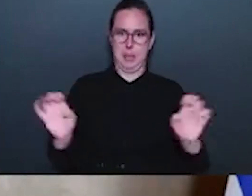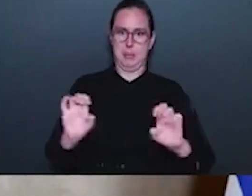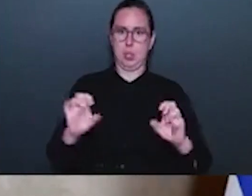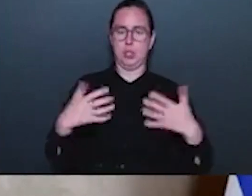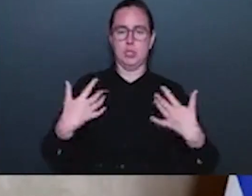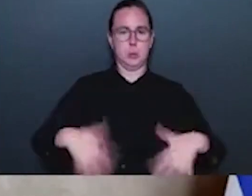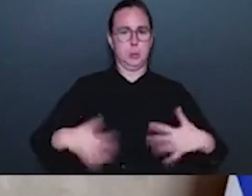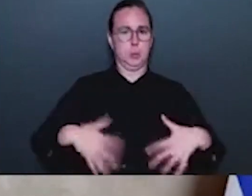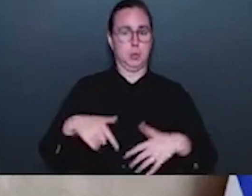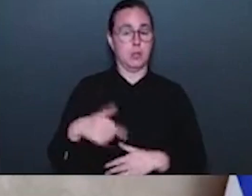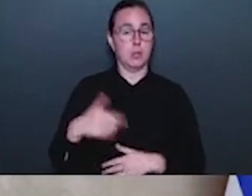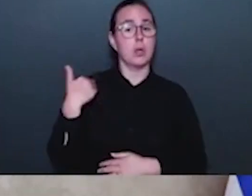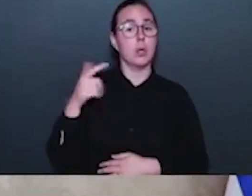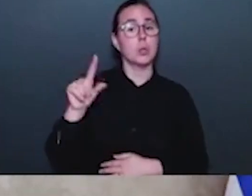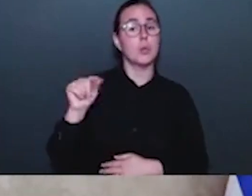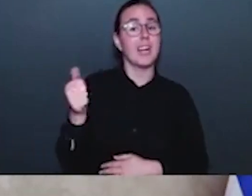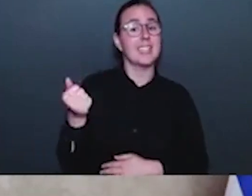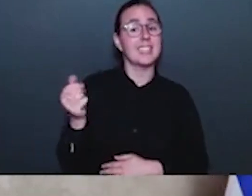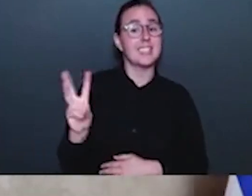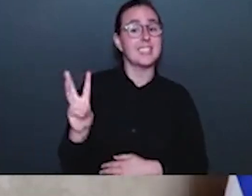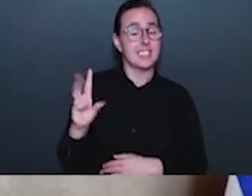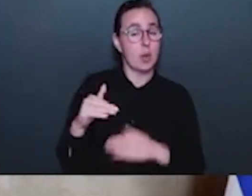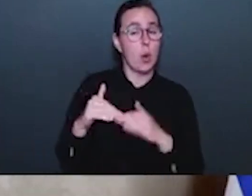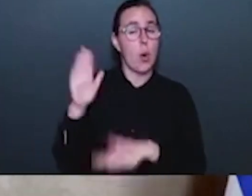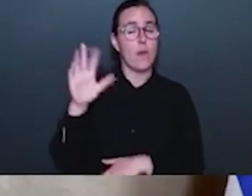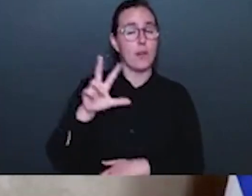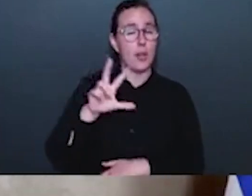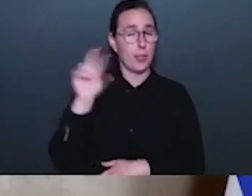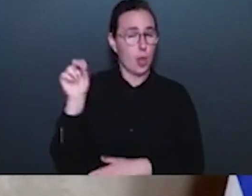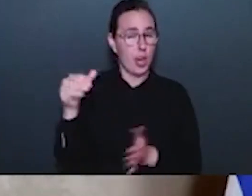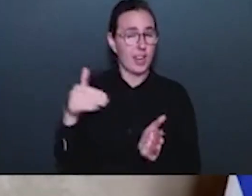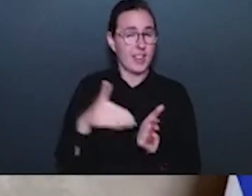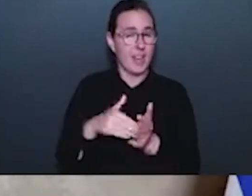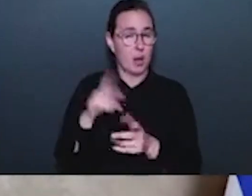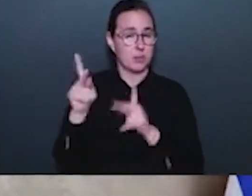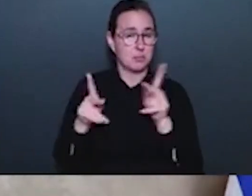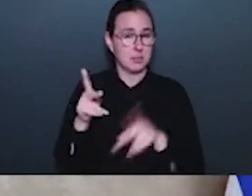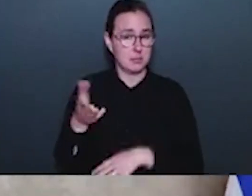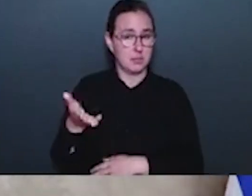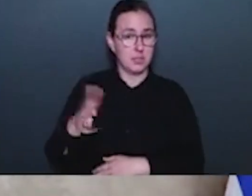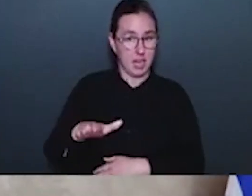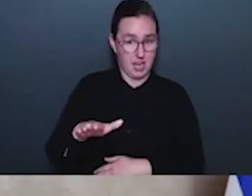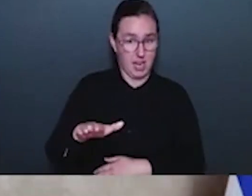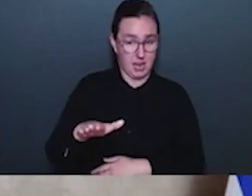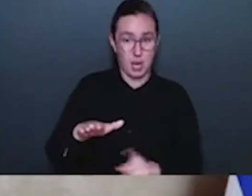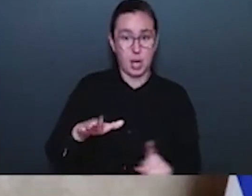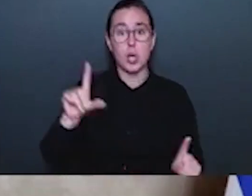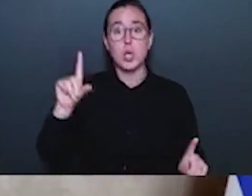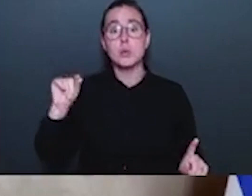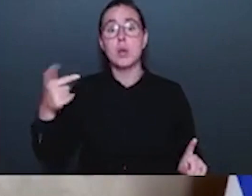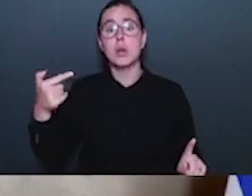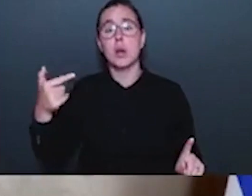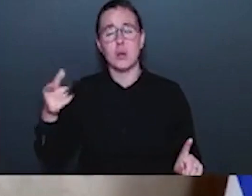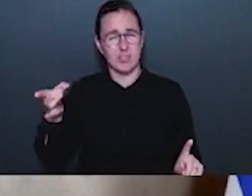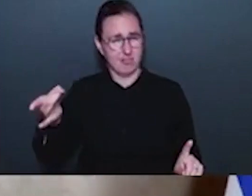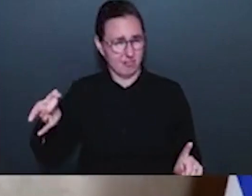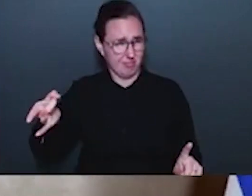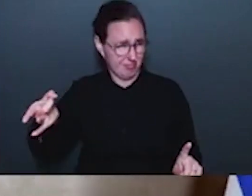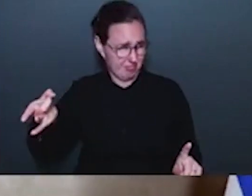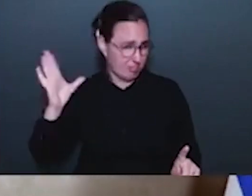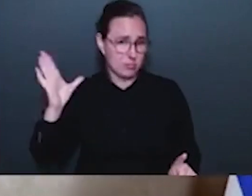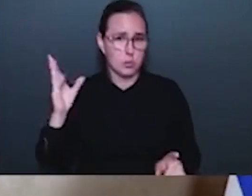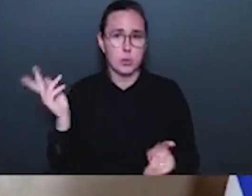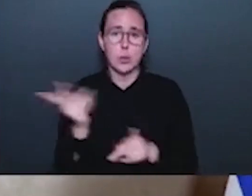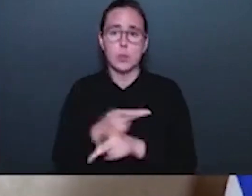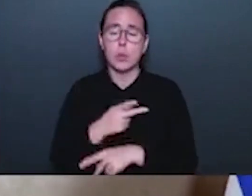date. And according to the most recent national data, there were approximately 20 opioid toxicity deaths per day in the